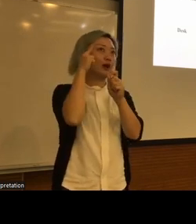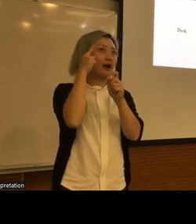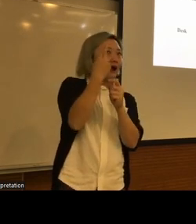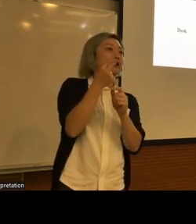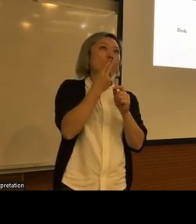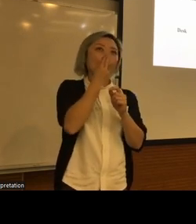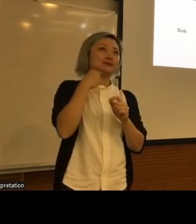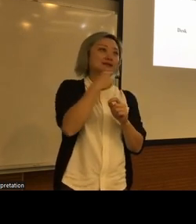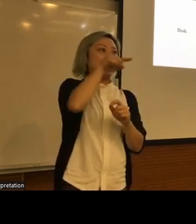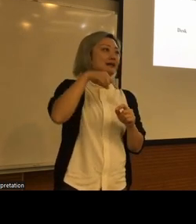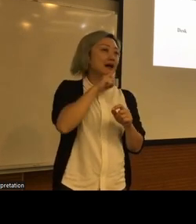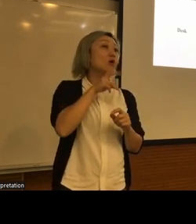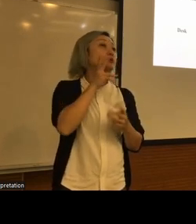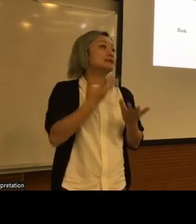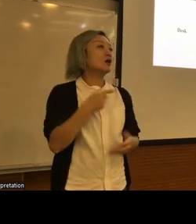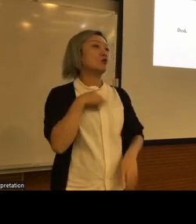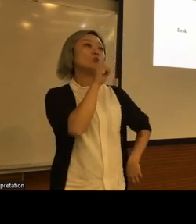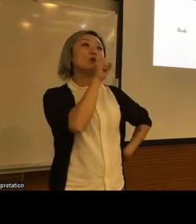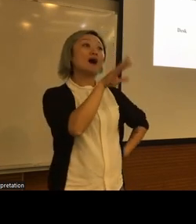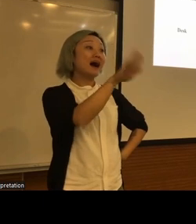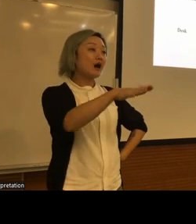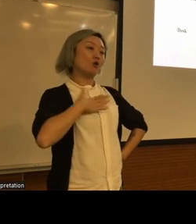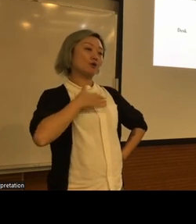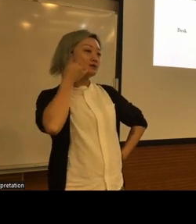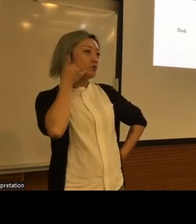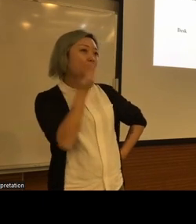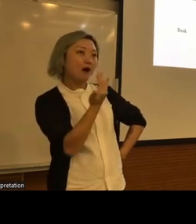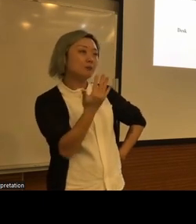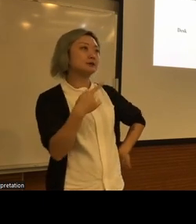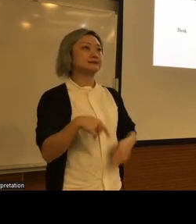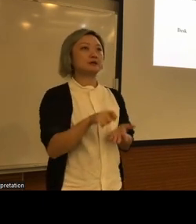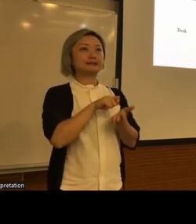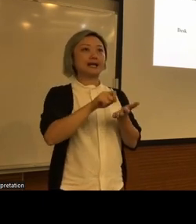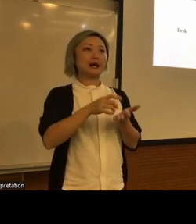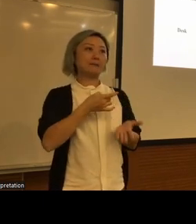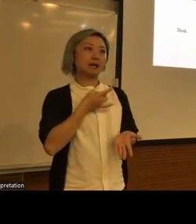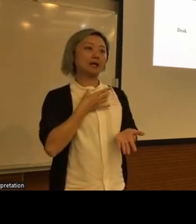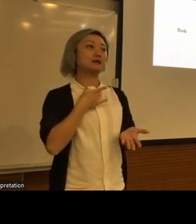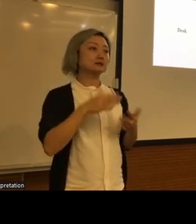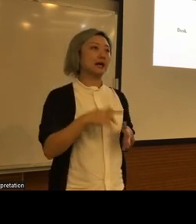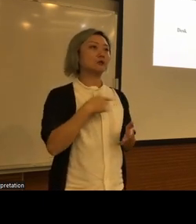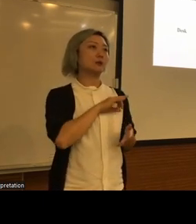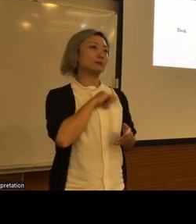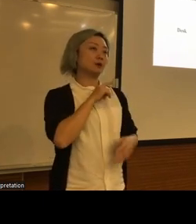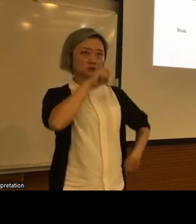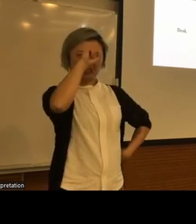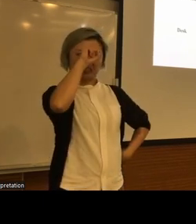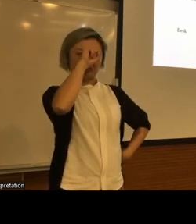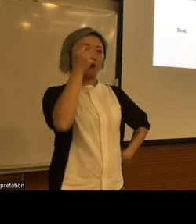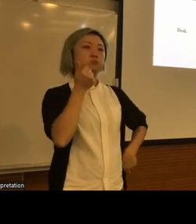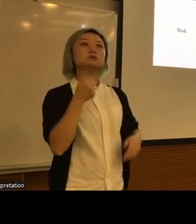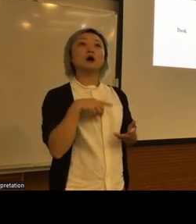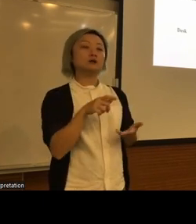Like when somebody gives you a phone number, before you can write it down, you rehearse it. You keep it in short-term memory. Once it's